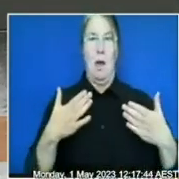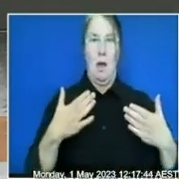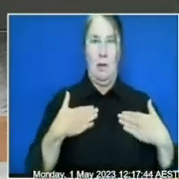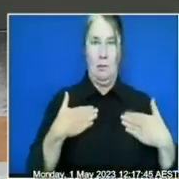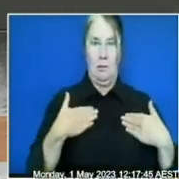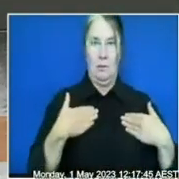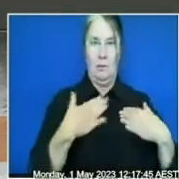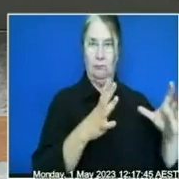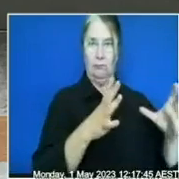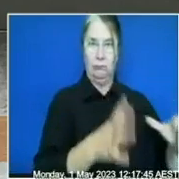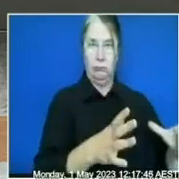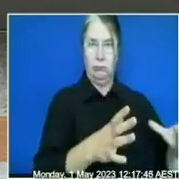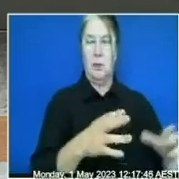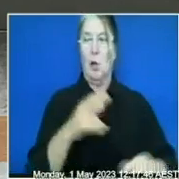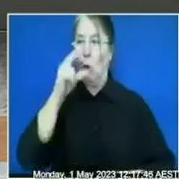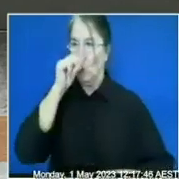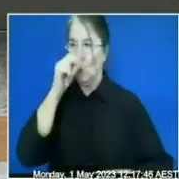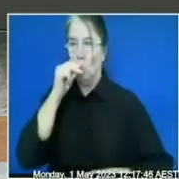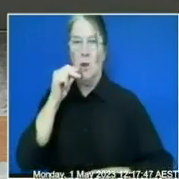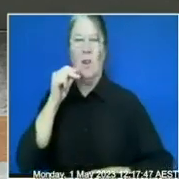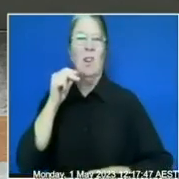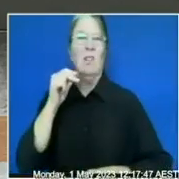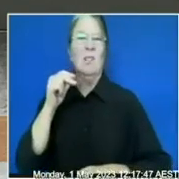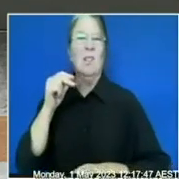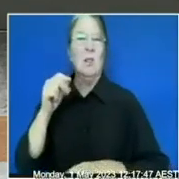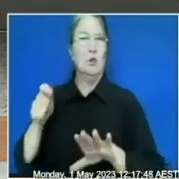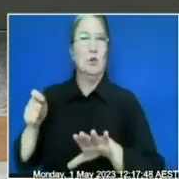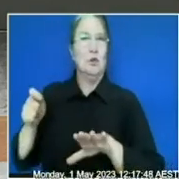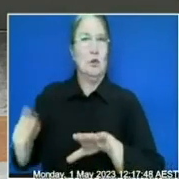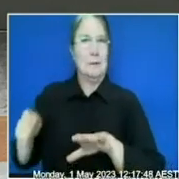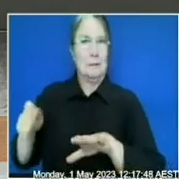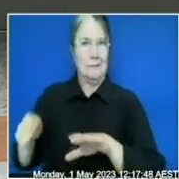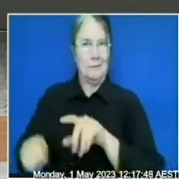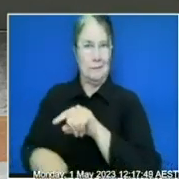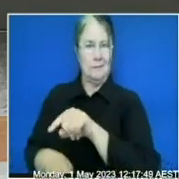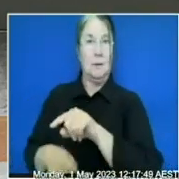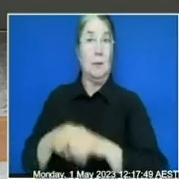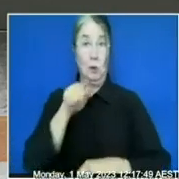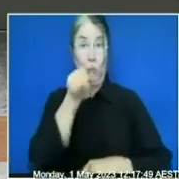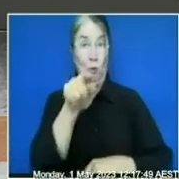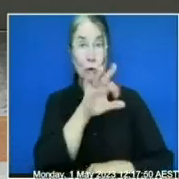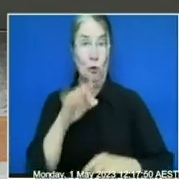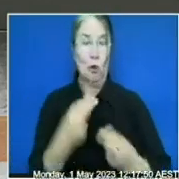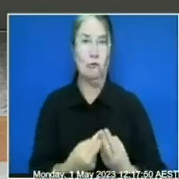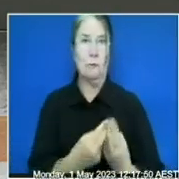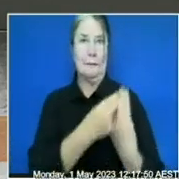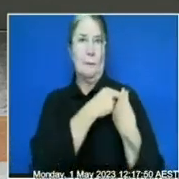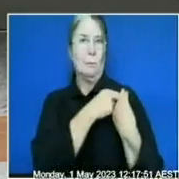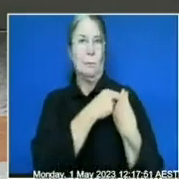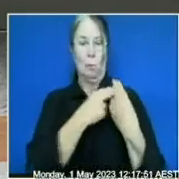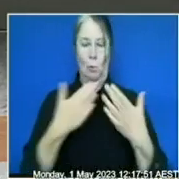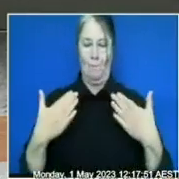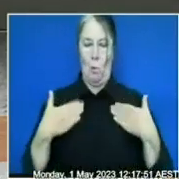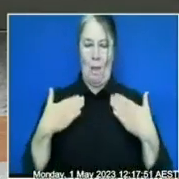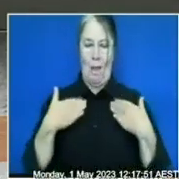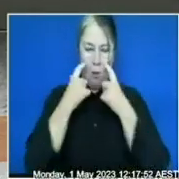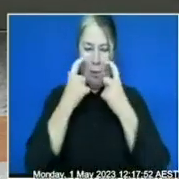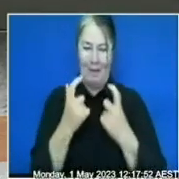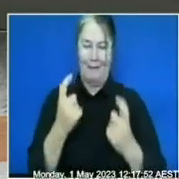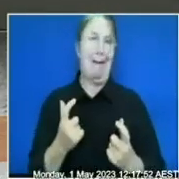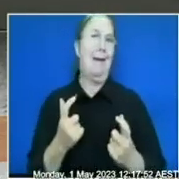that we're talking about will receive when they're in a juvenile justice facility, are you? No,